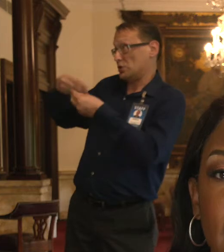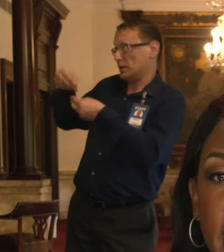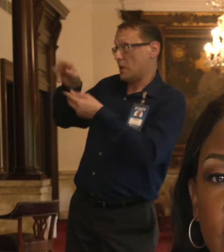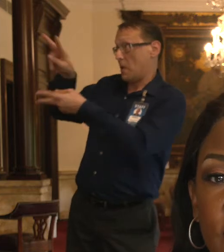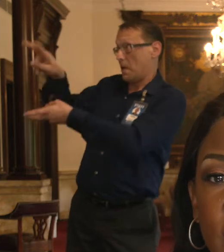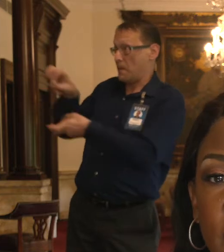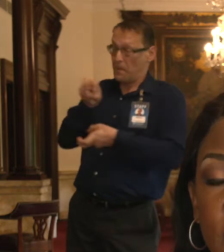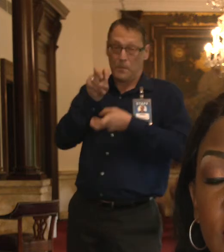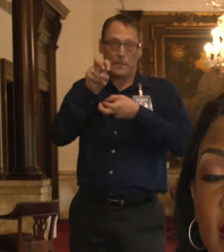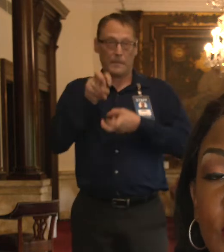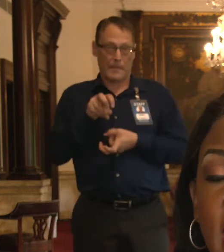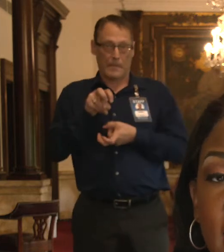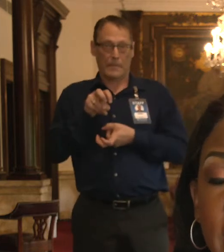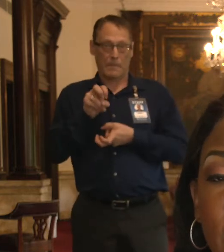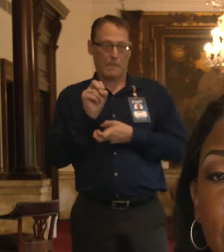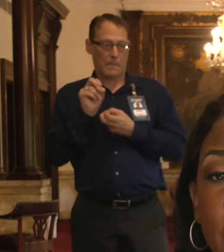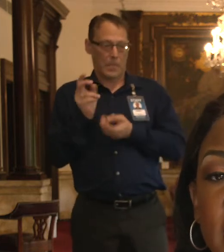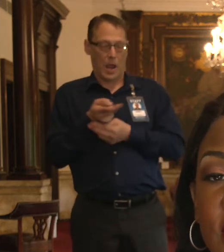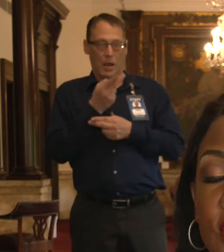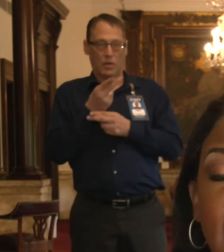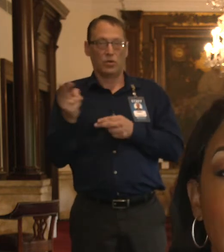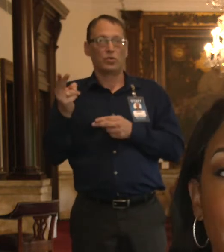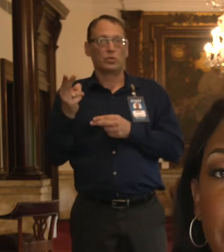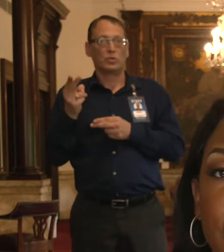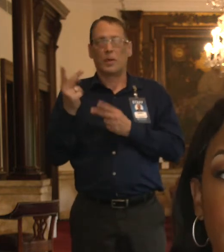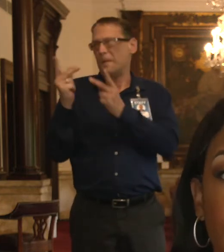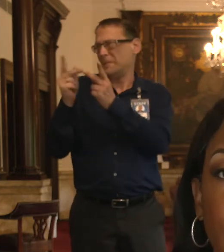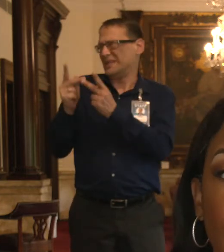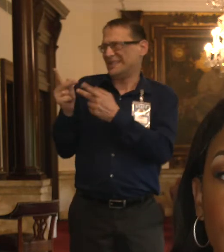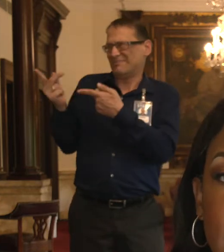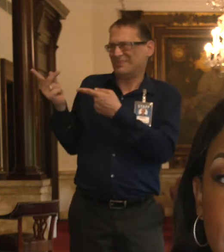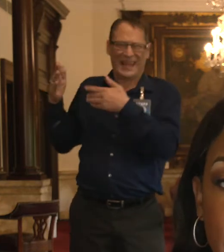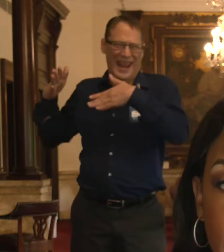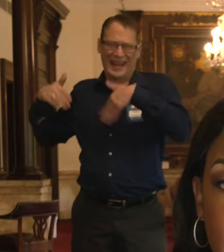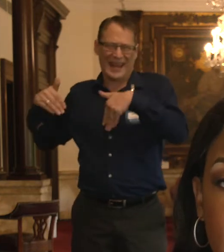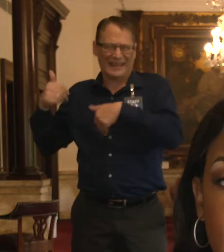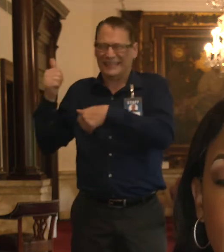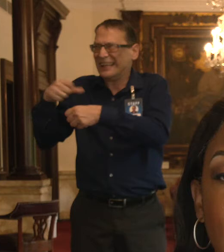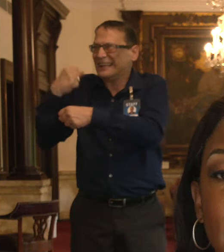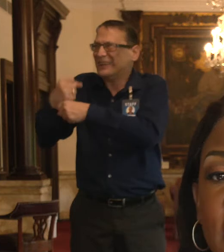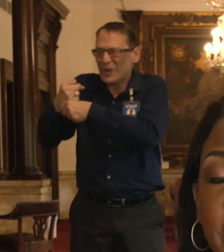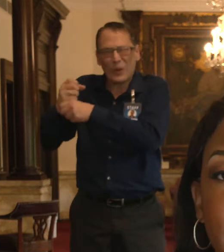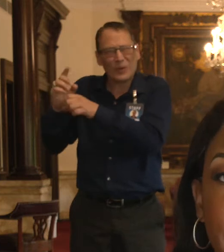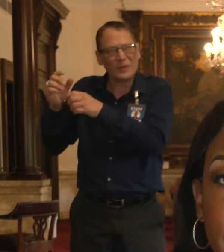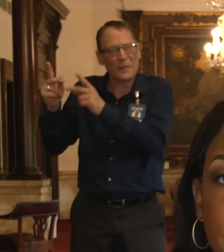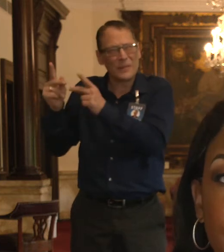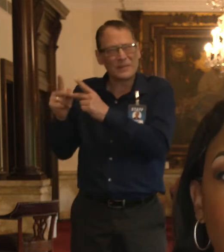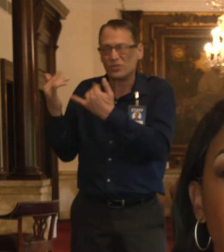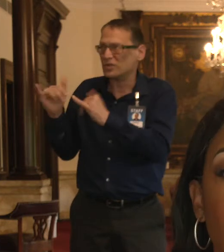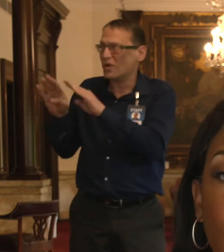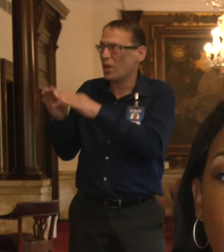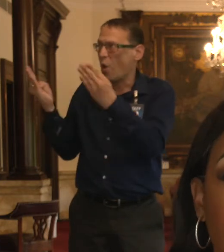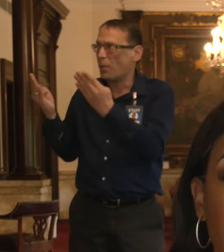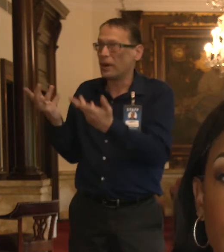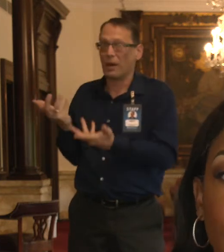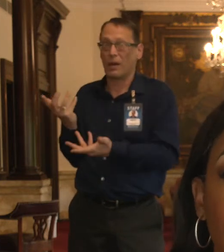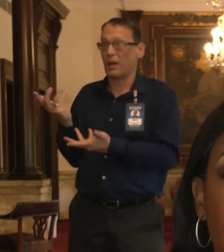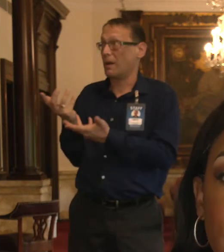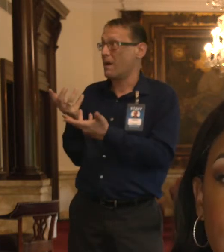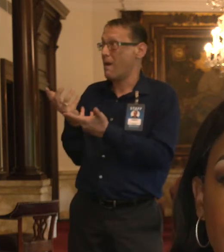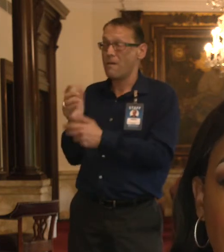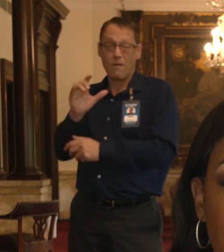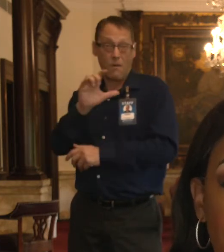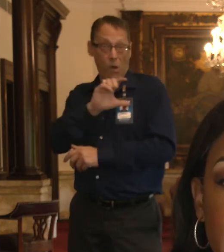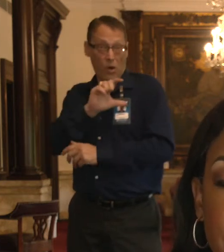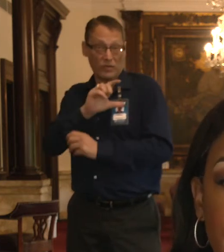and this was allocated from positions that haven't been filled for over a decade. Let's be clear, no officers will